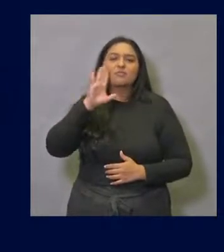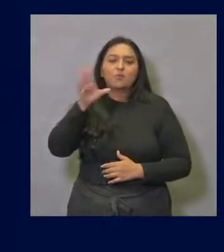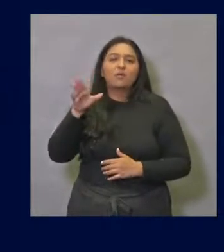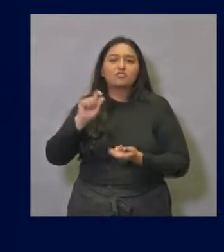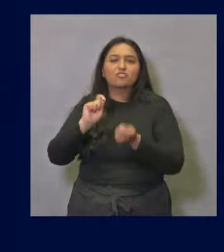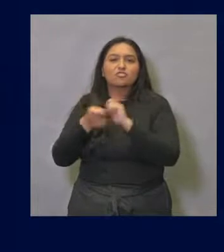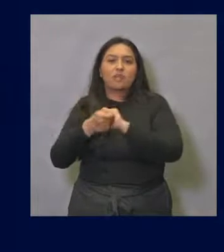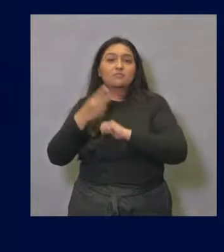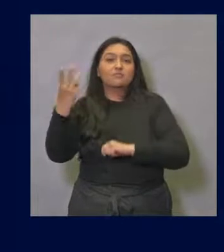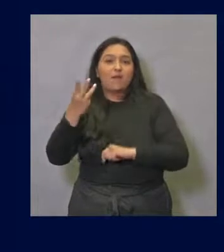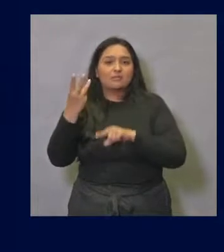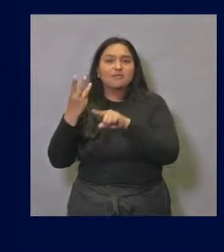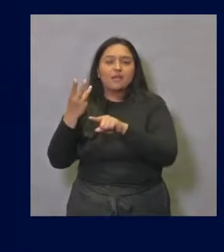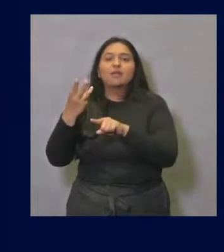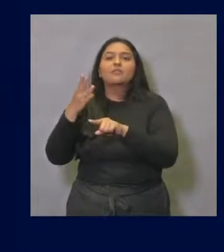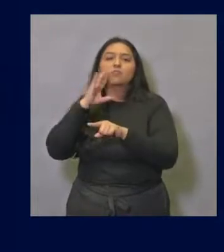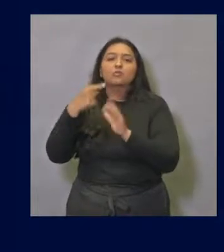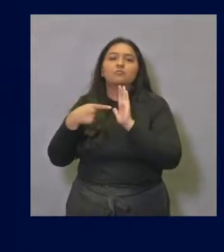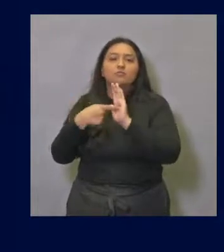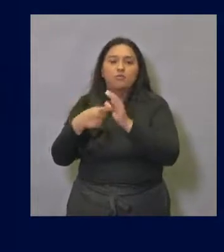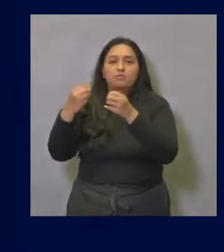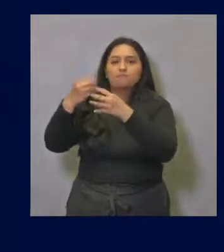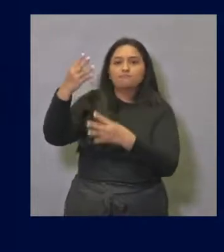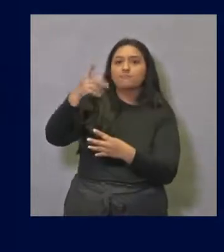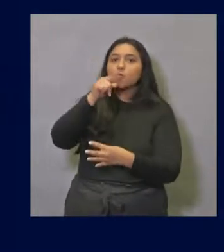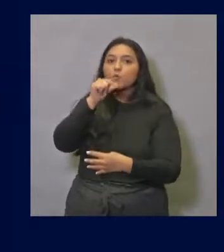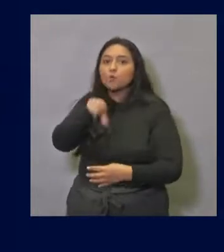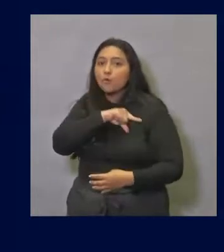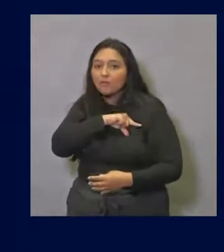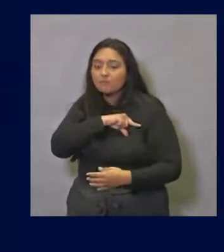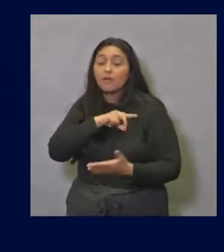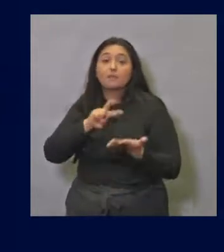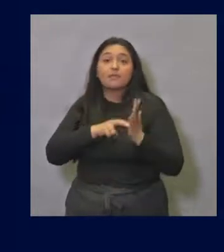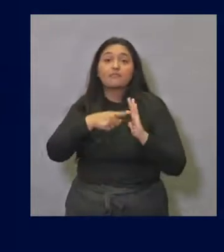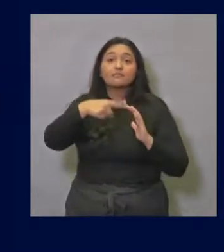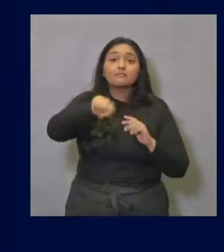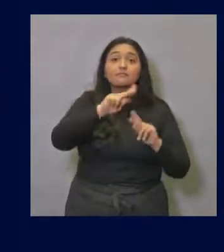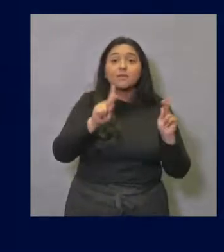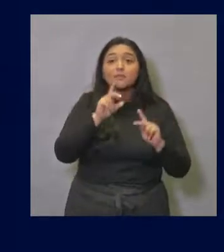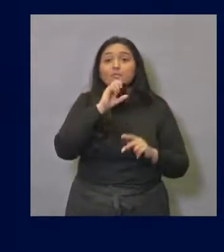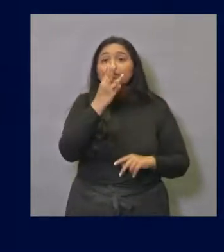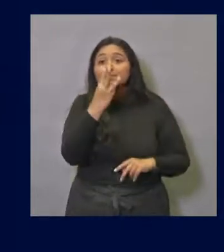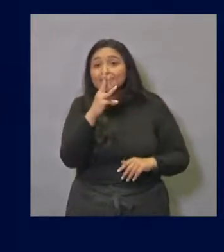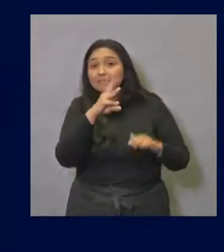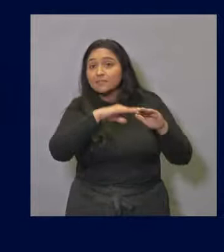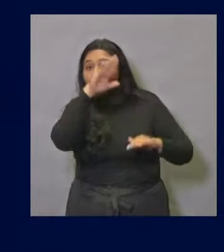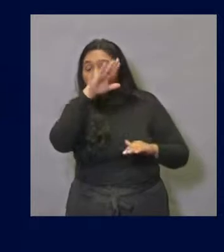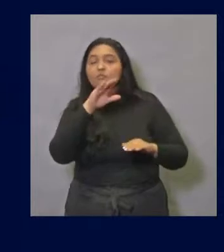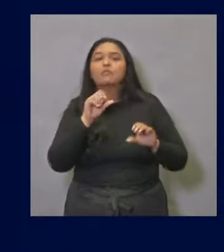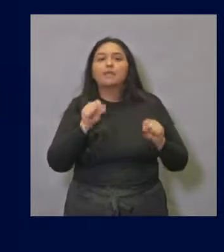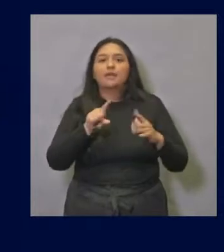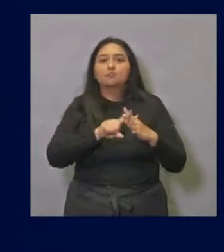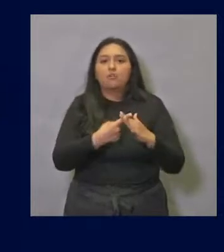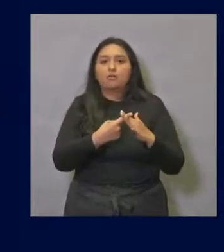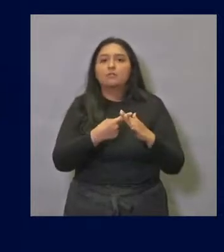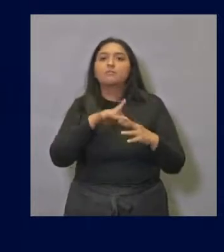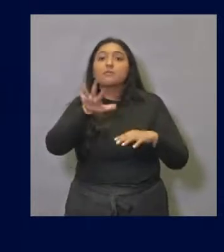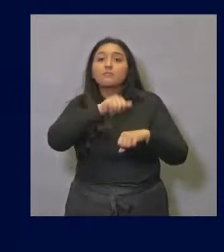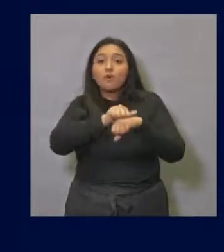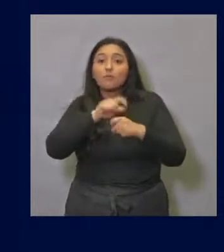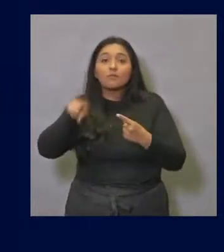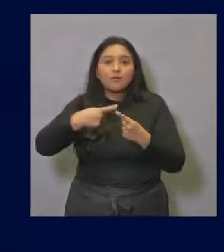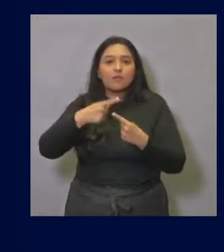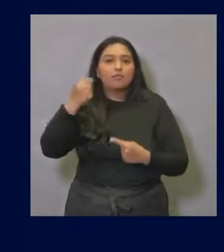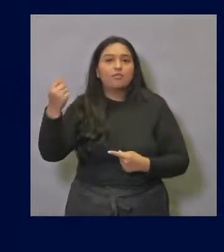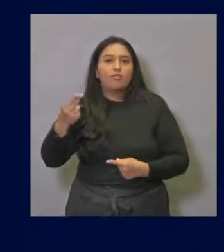in eligibility. This means that residents 16 and older can begin scheduling appointments for Thursday and later dates starting